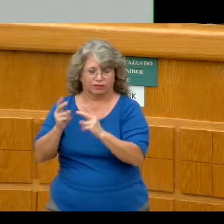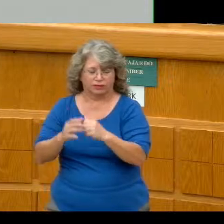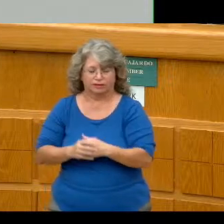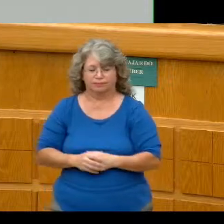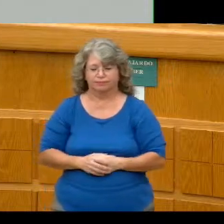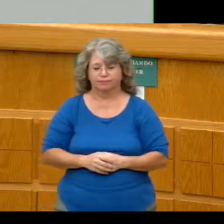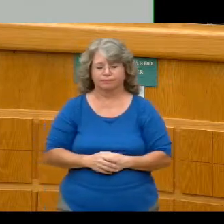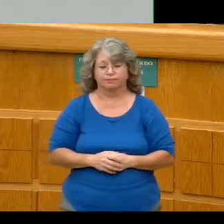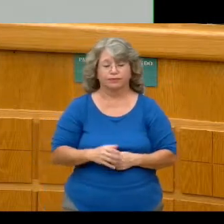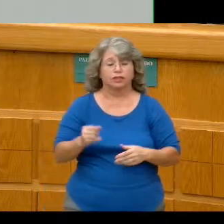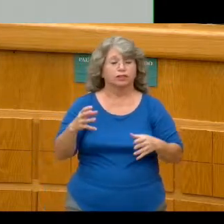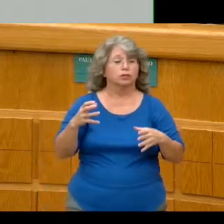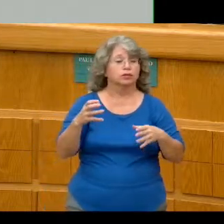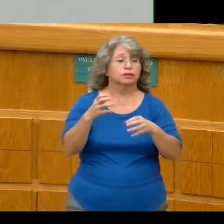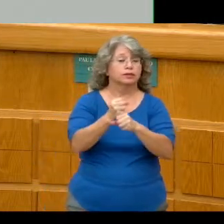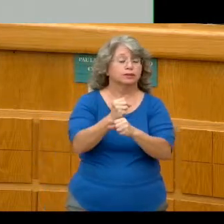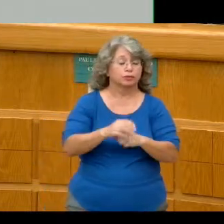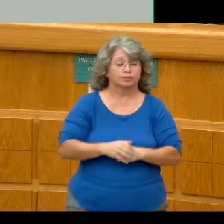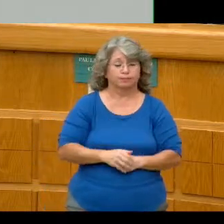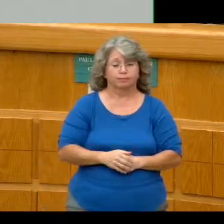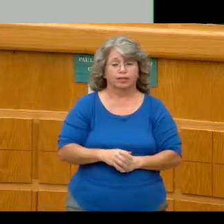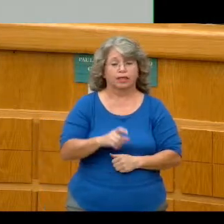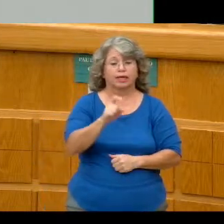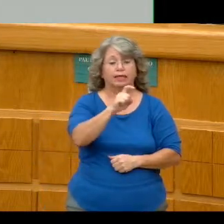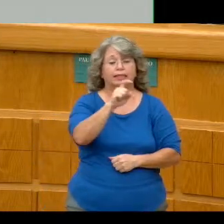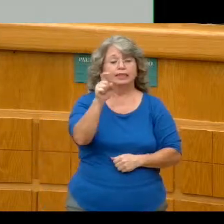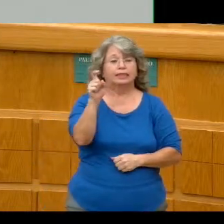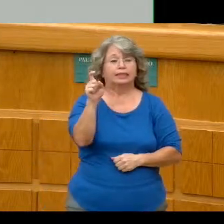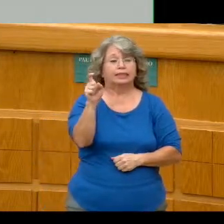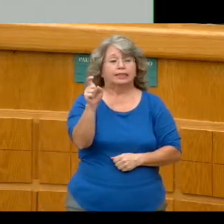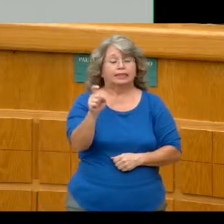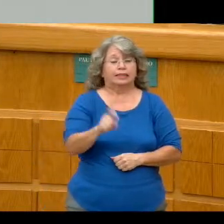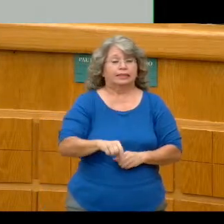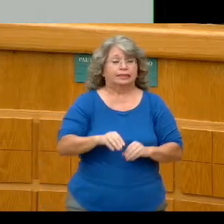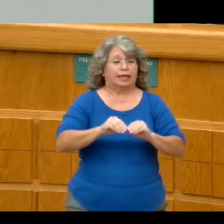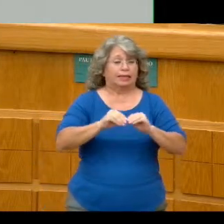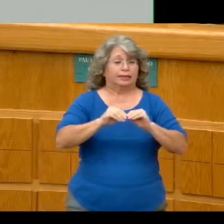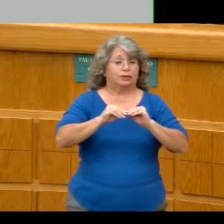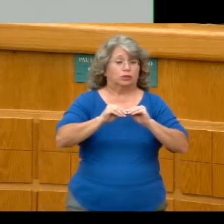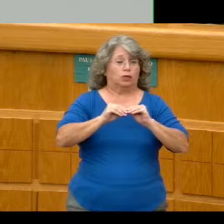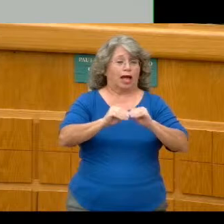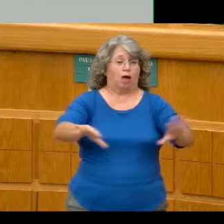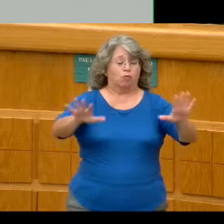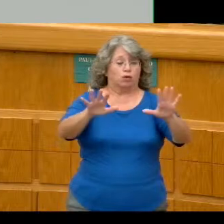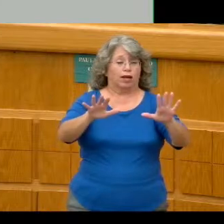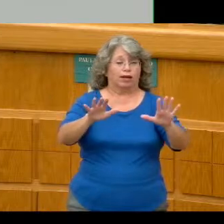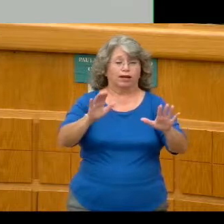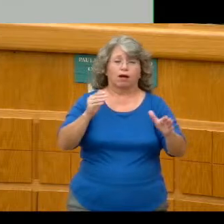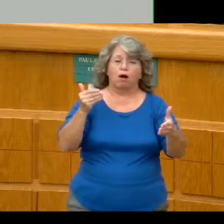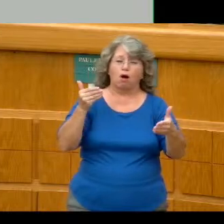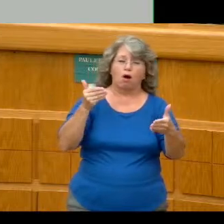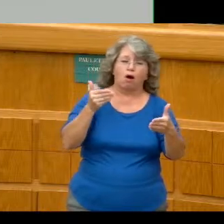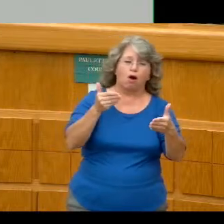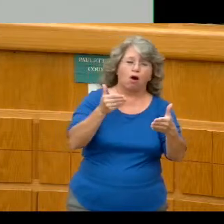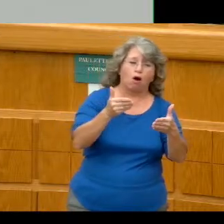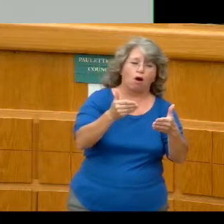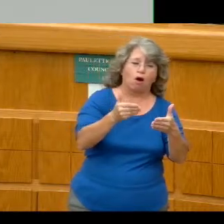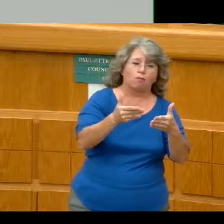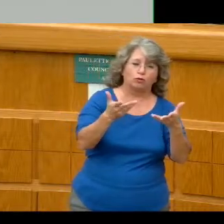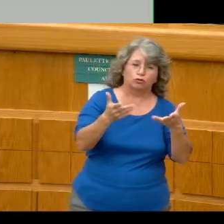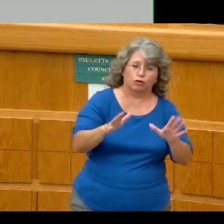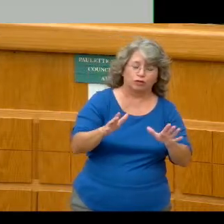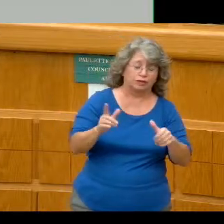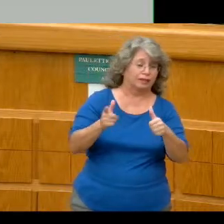summary, the Texas-wide outbreak, it's almost over. This is the first time you've heard me say that in 3 months. We had a